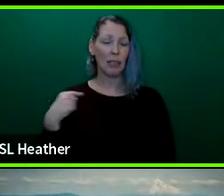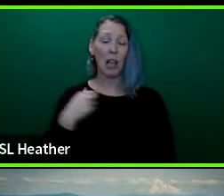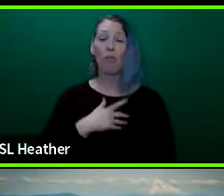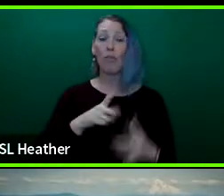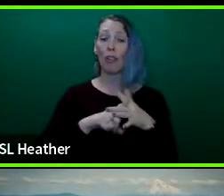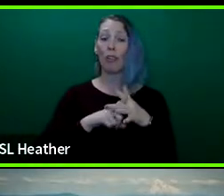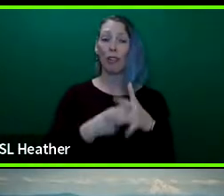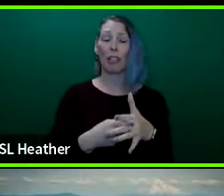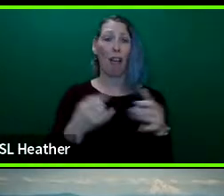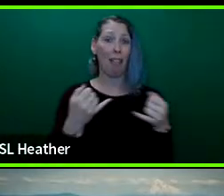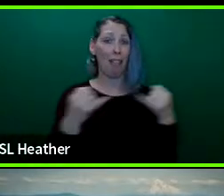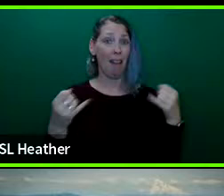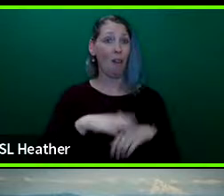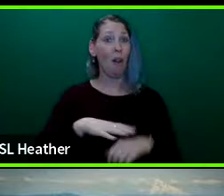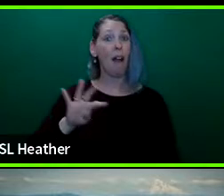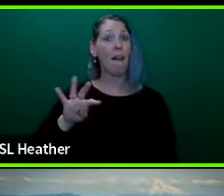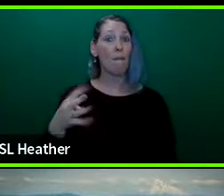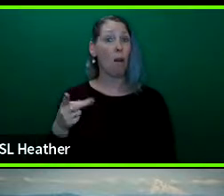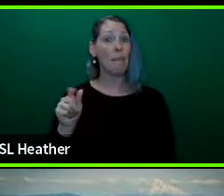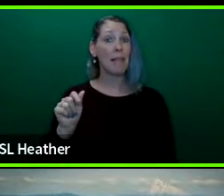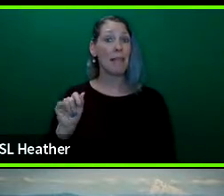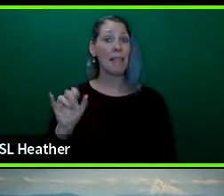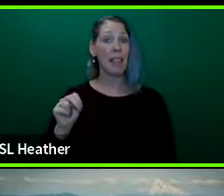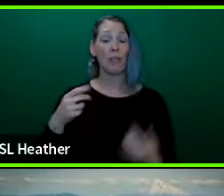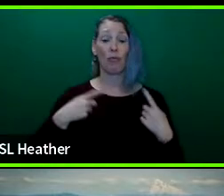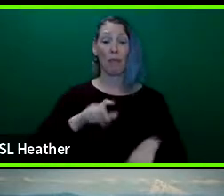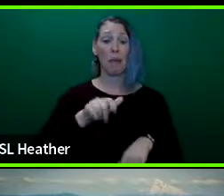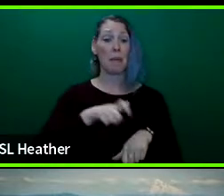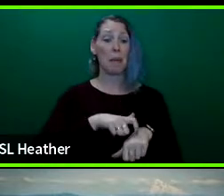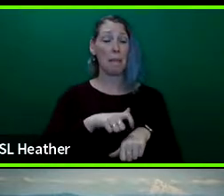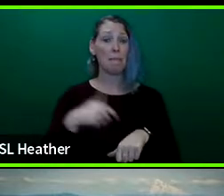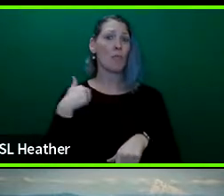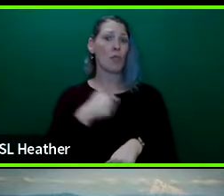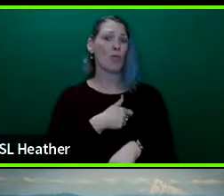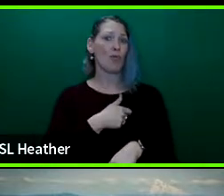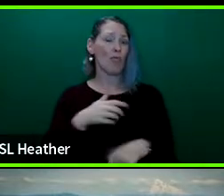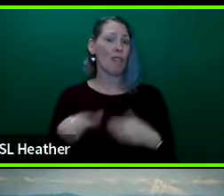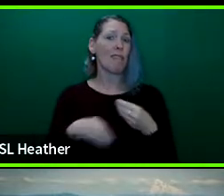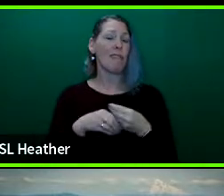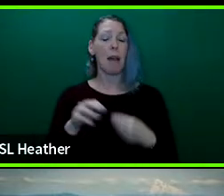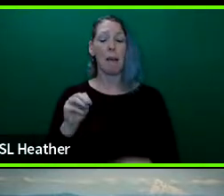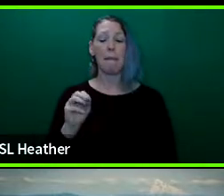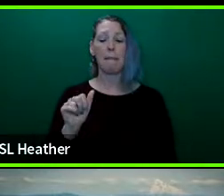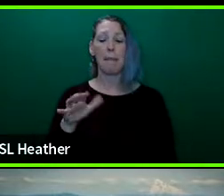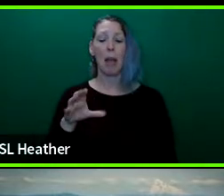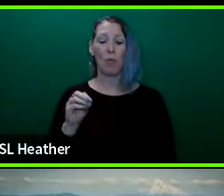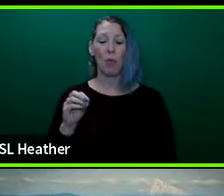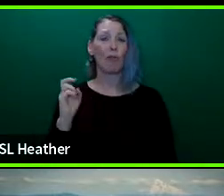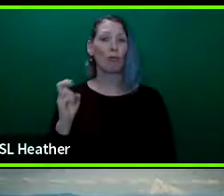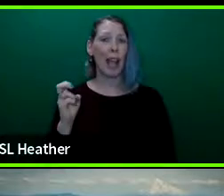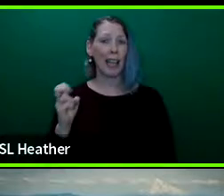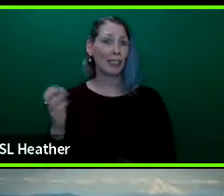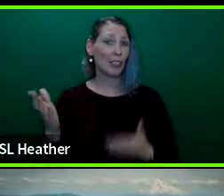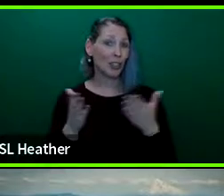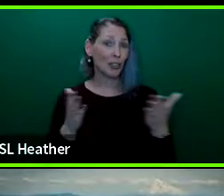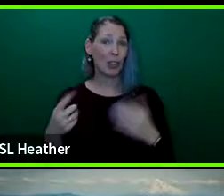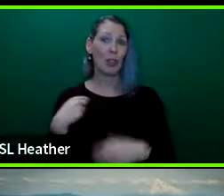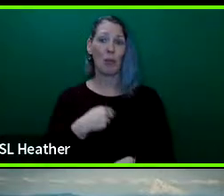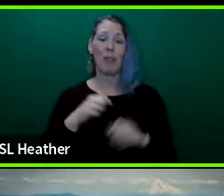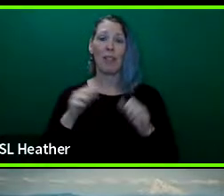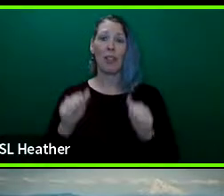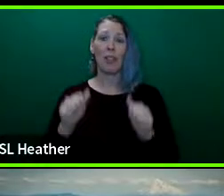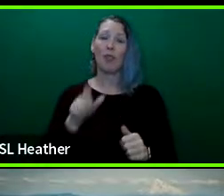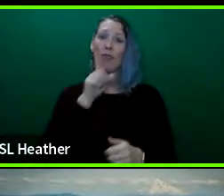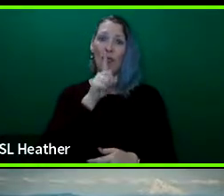Fourth Plane. In that time, we've also introduced the Current, which is a microtransit service that's changed the way we're able to,